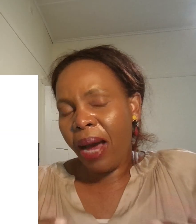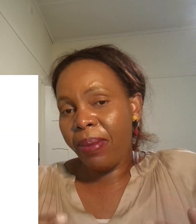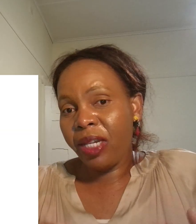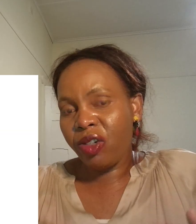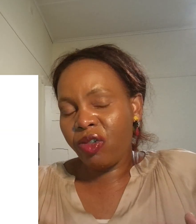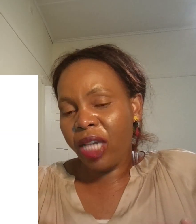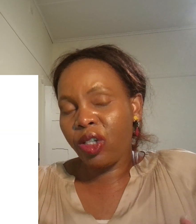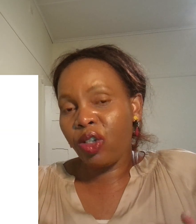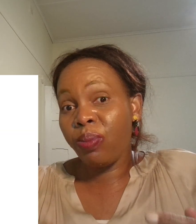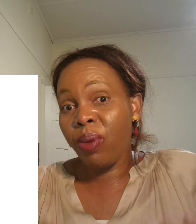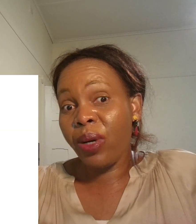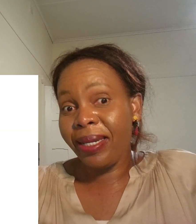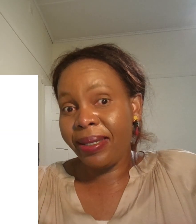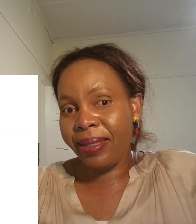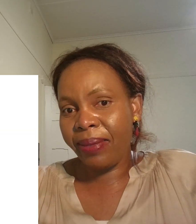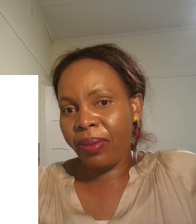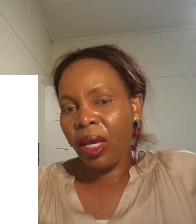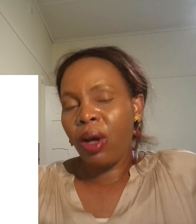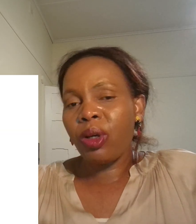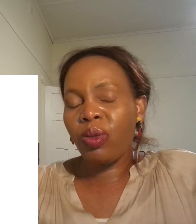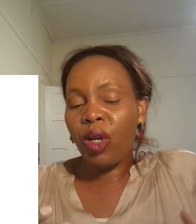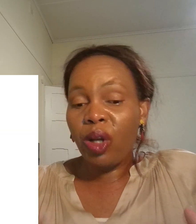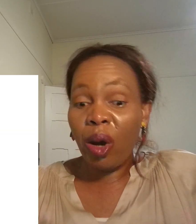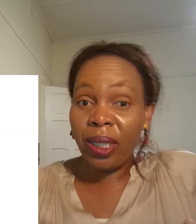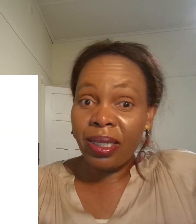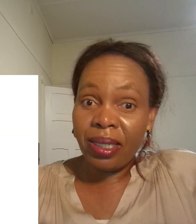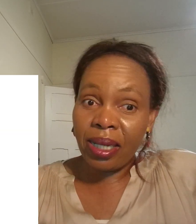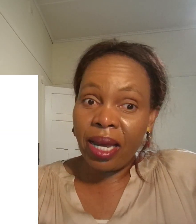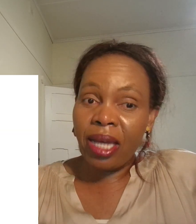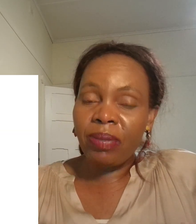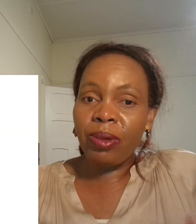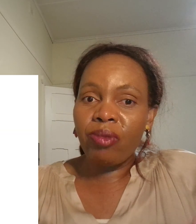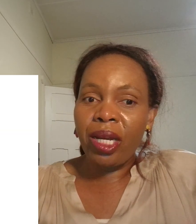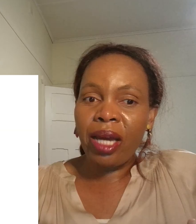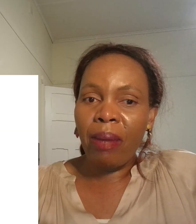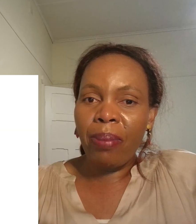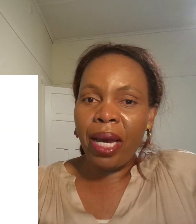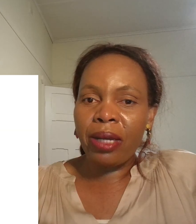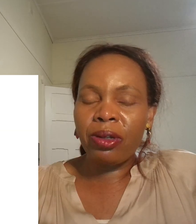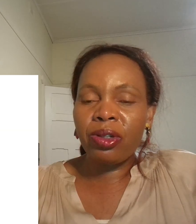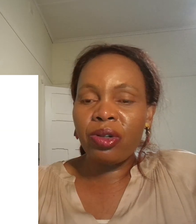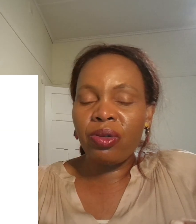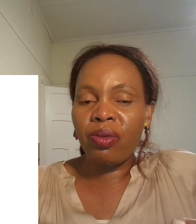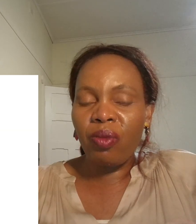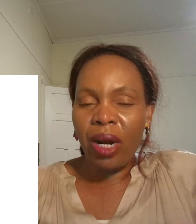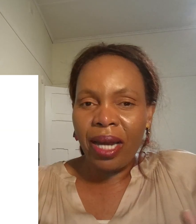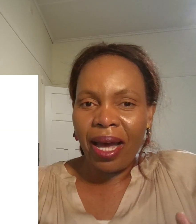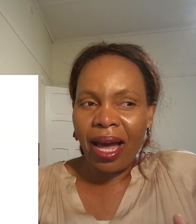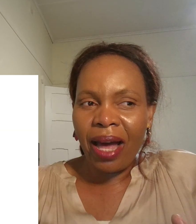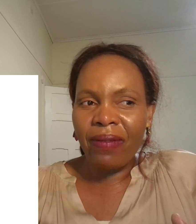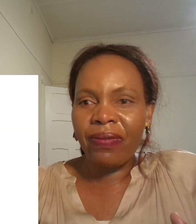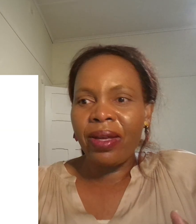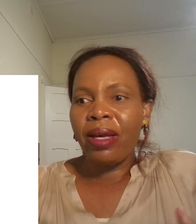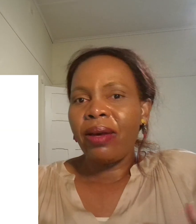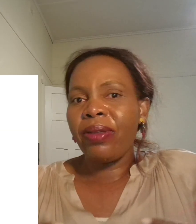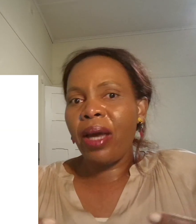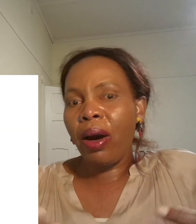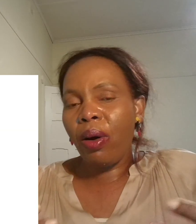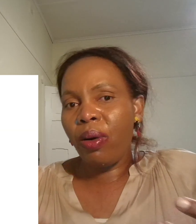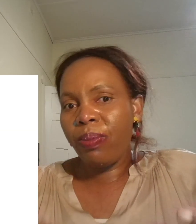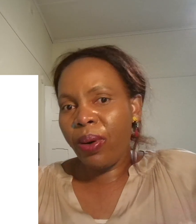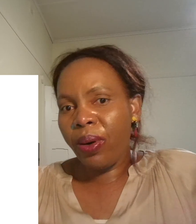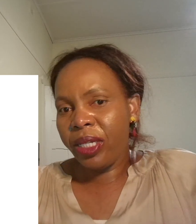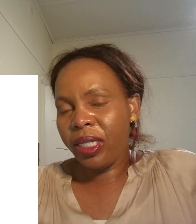reducing public trust to policing. Because we know that there has been really campaigning to want to have